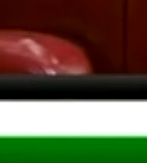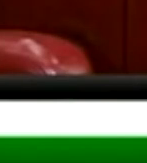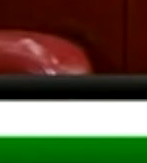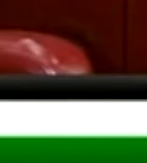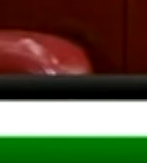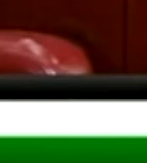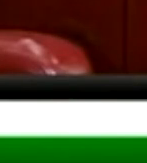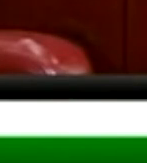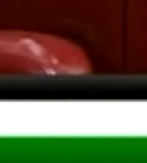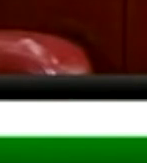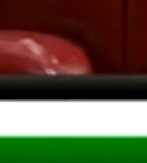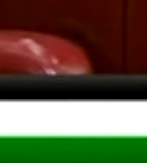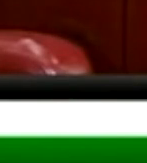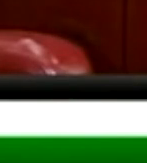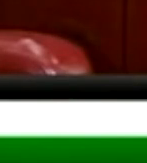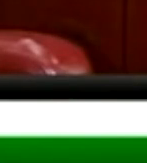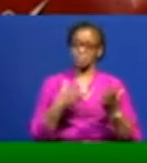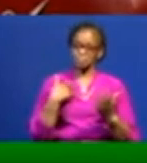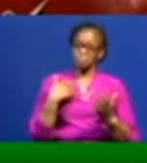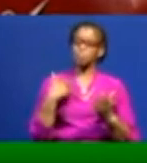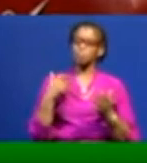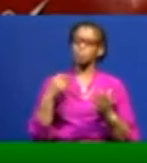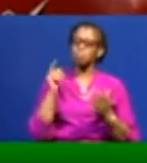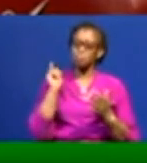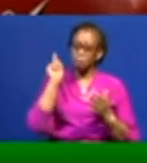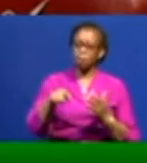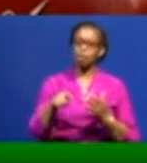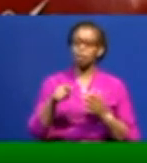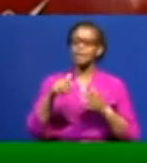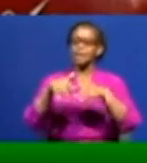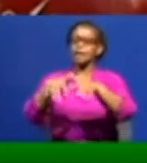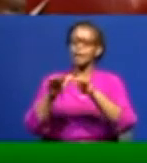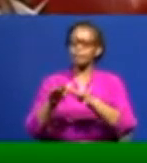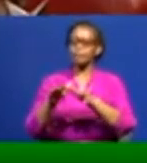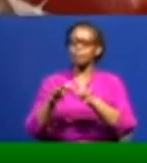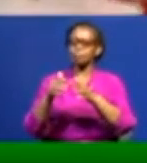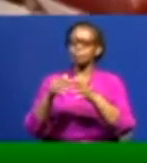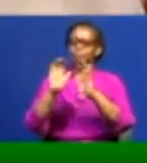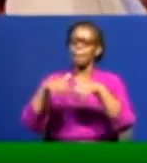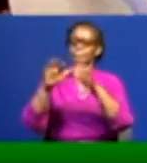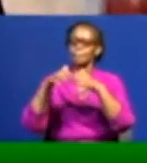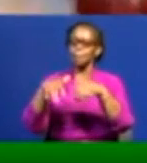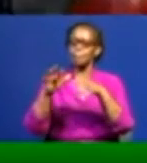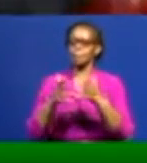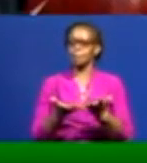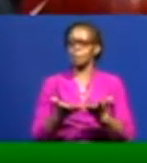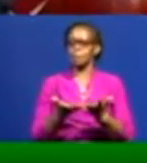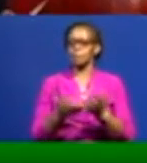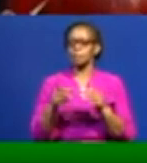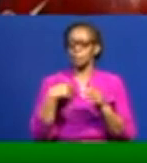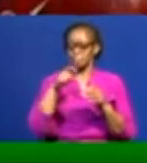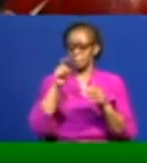look for valuables, or the graves are shallow? So more than anything else, what we need to do is that we have to have a system in place of the national